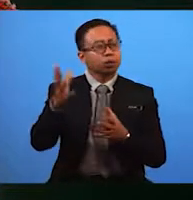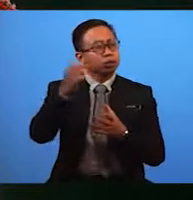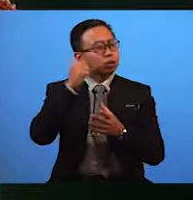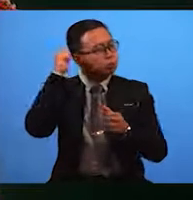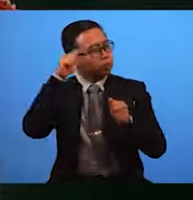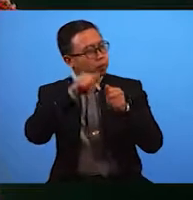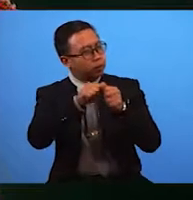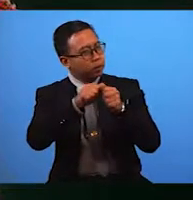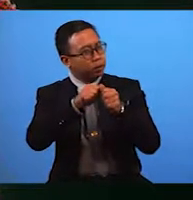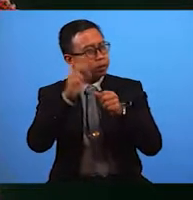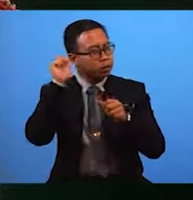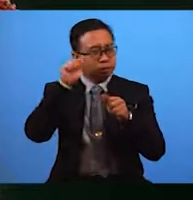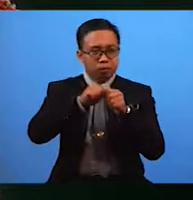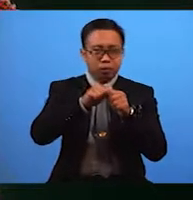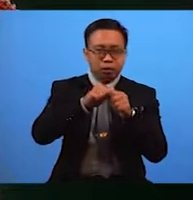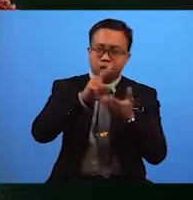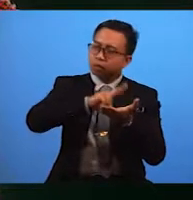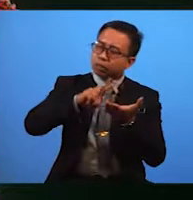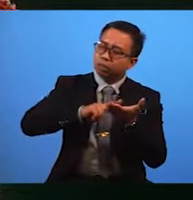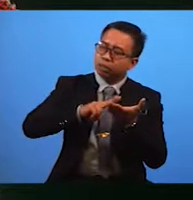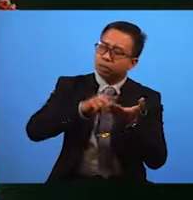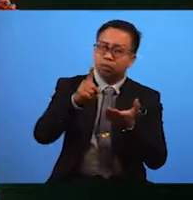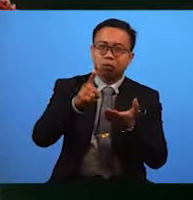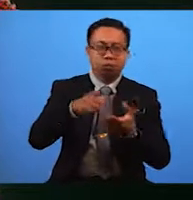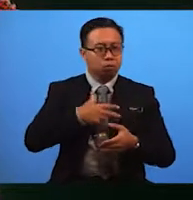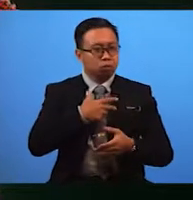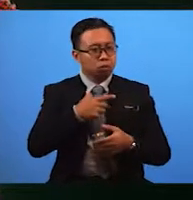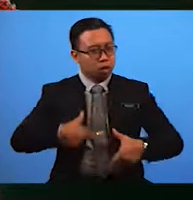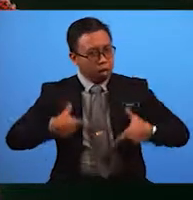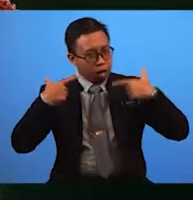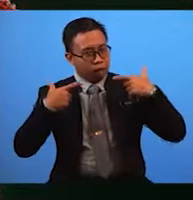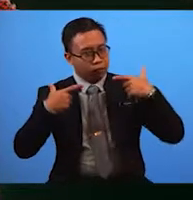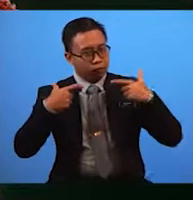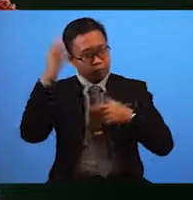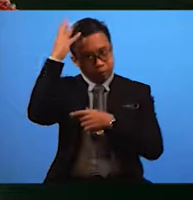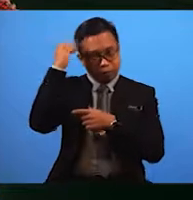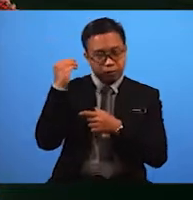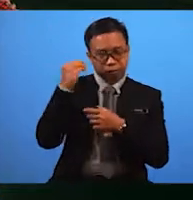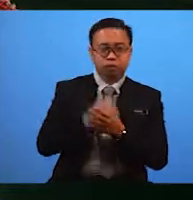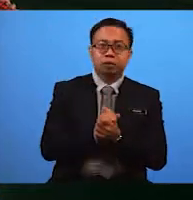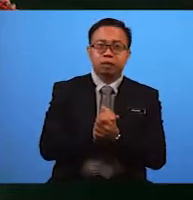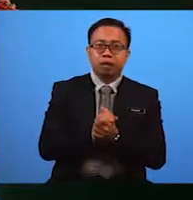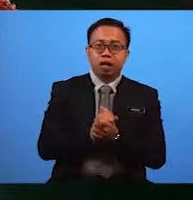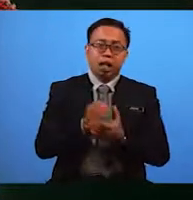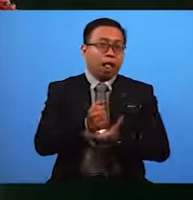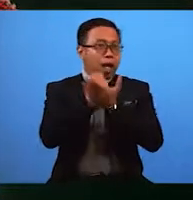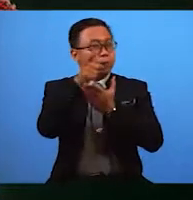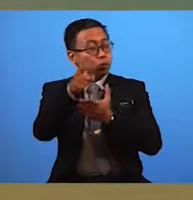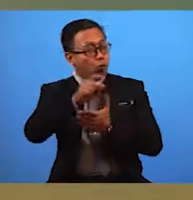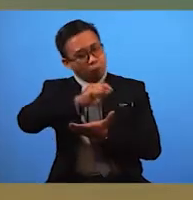remember from your reading or real-life experiences. This can help you when you